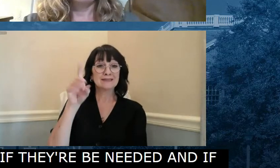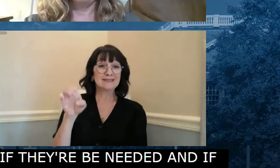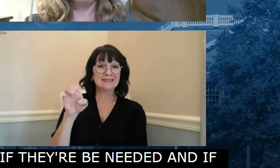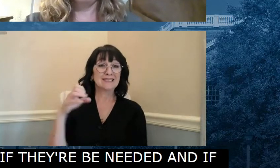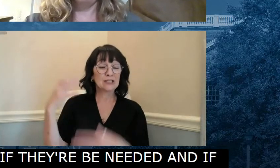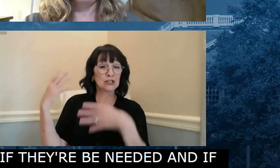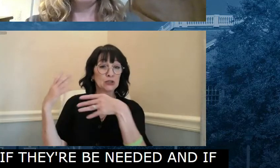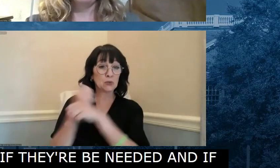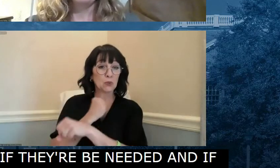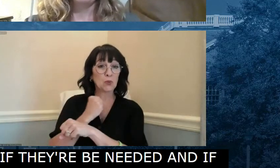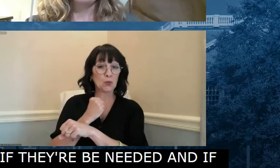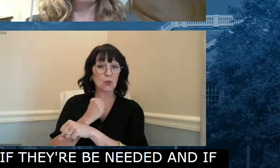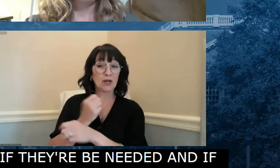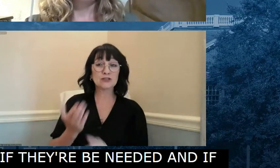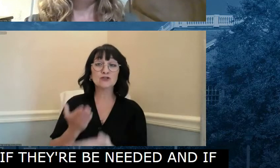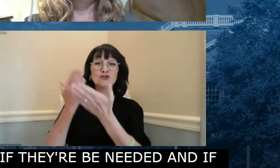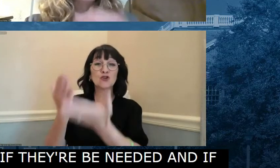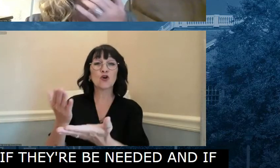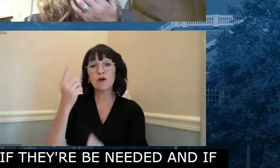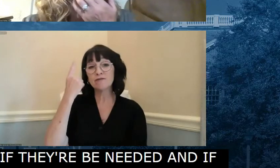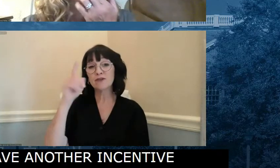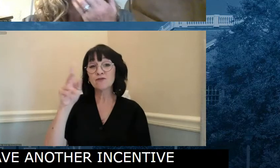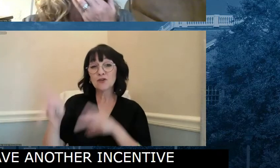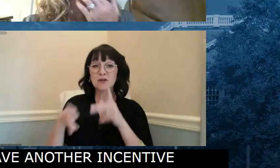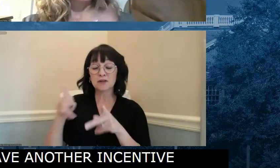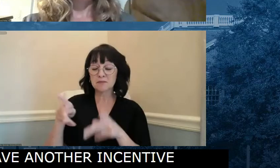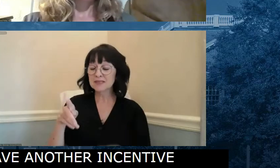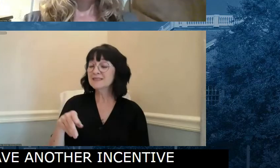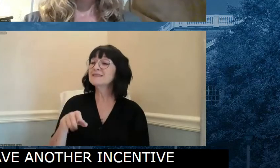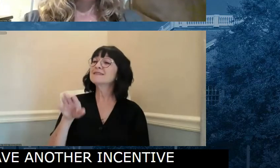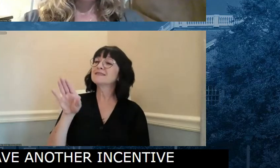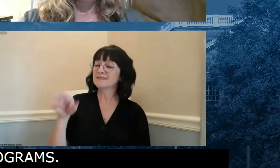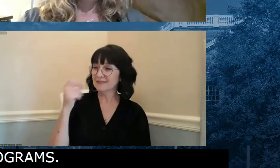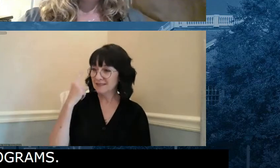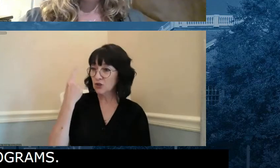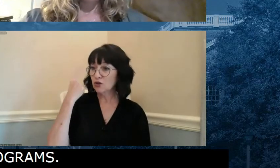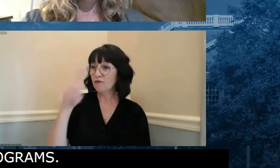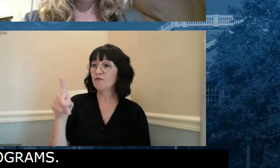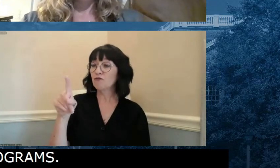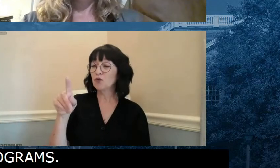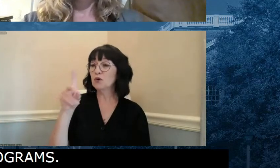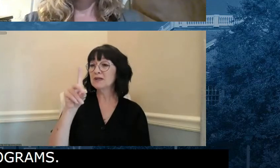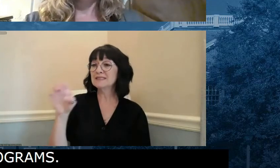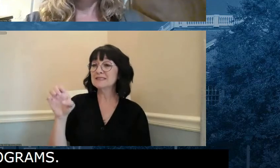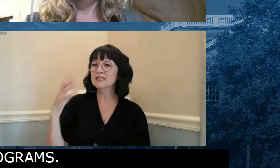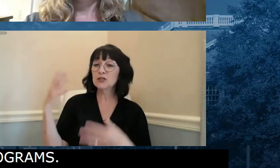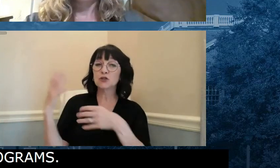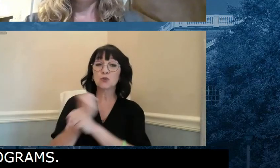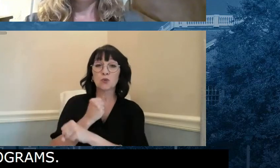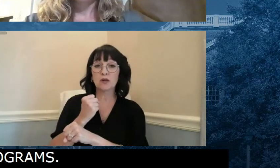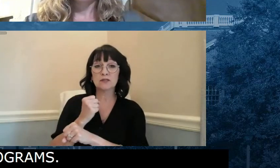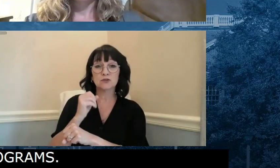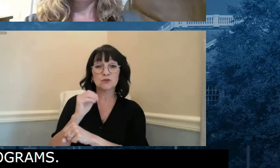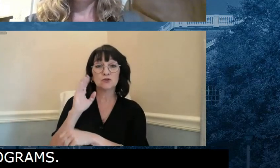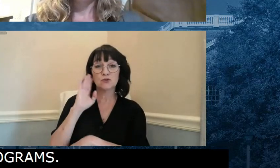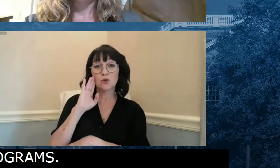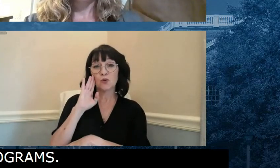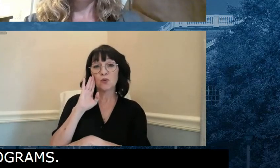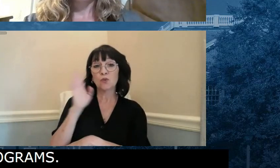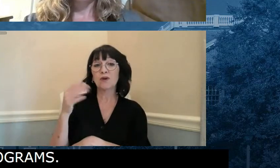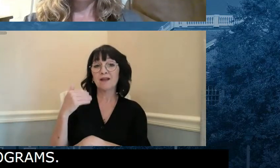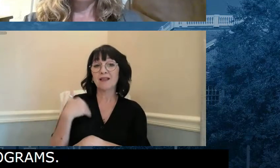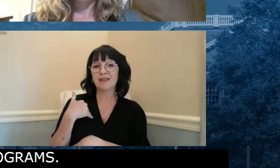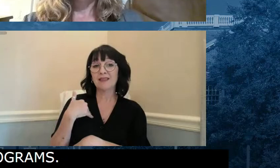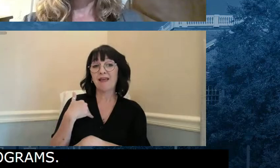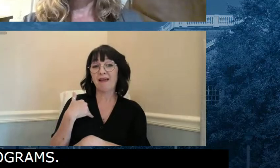doses? Well, on the DE Wins part, we will have winners, I understand, that will be